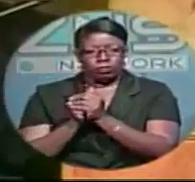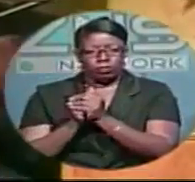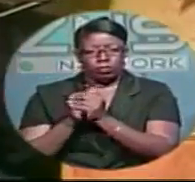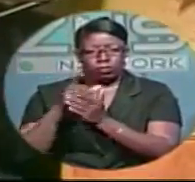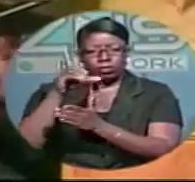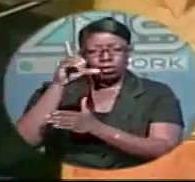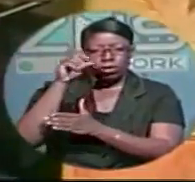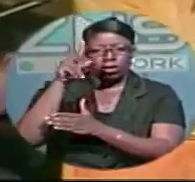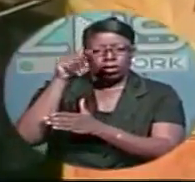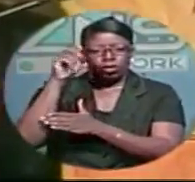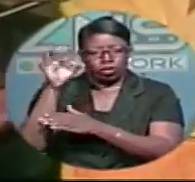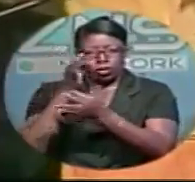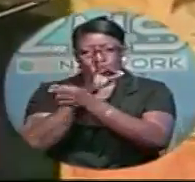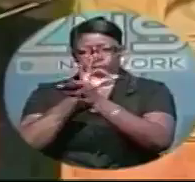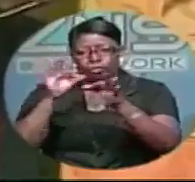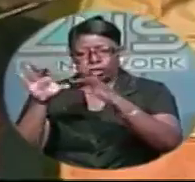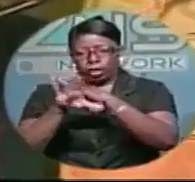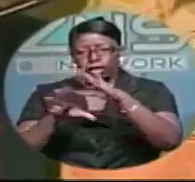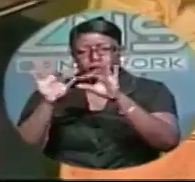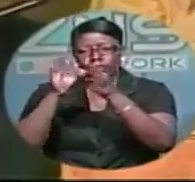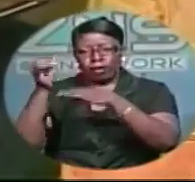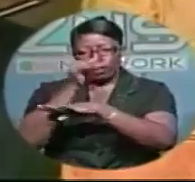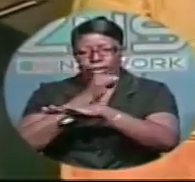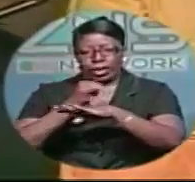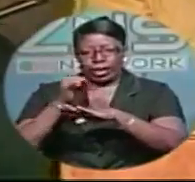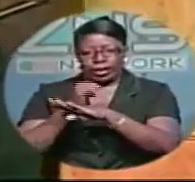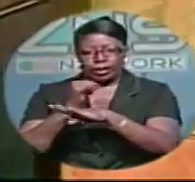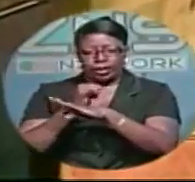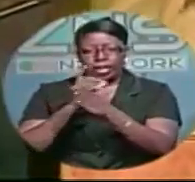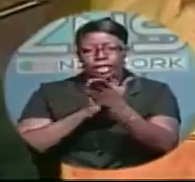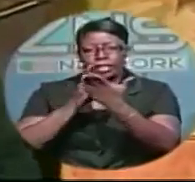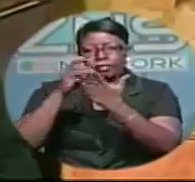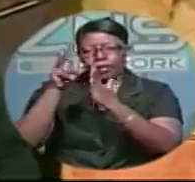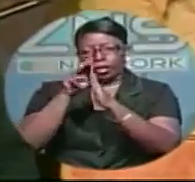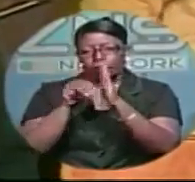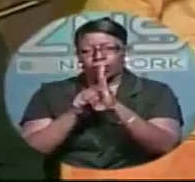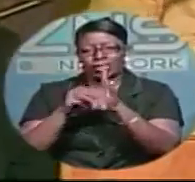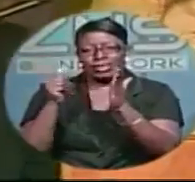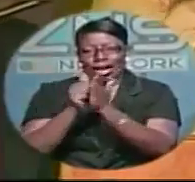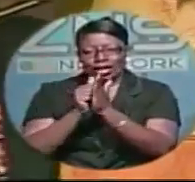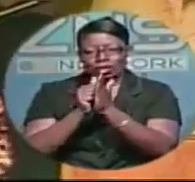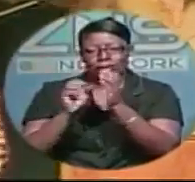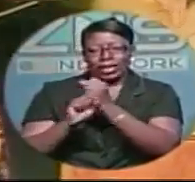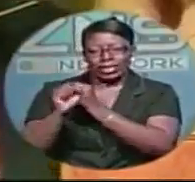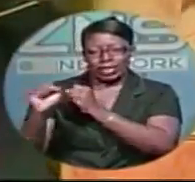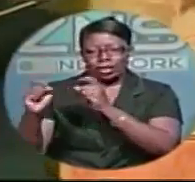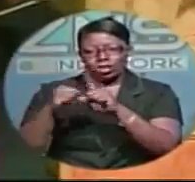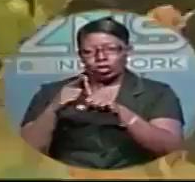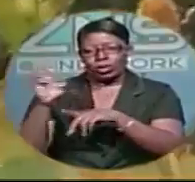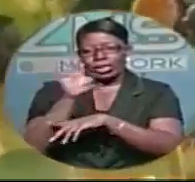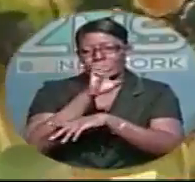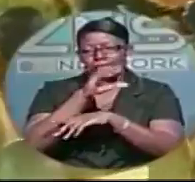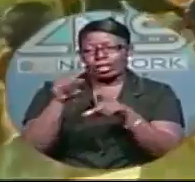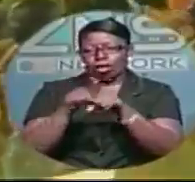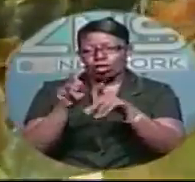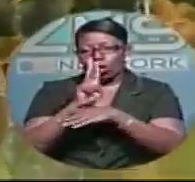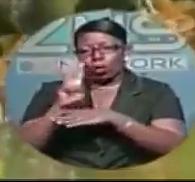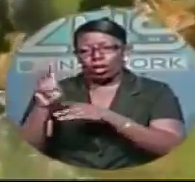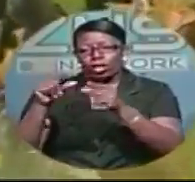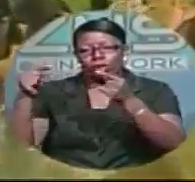Duty-free concessions under the Family Island Development Act will be extended to East and West Grand Bahama.